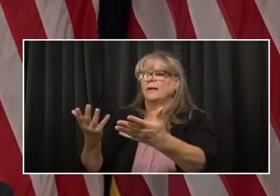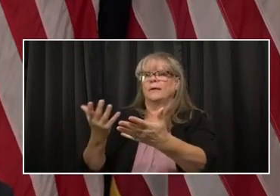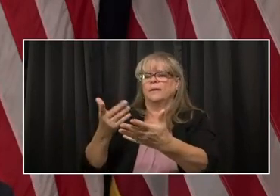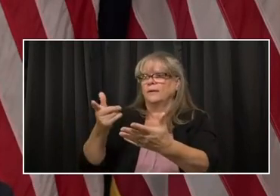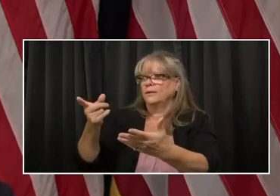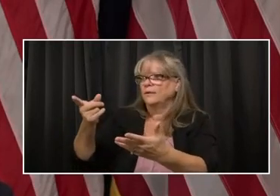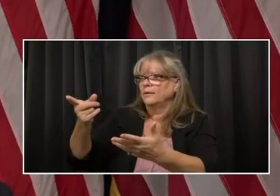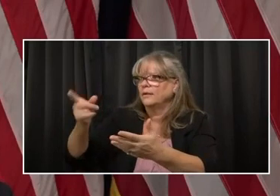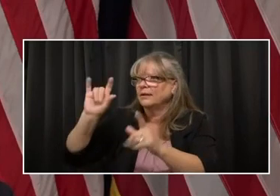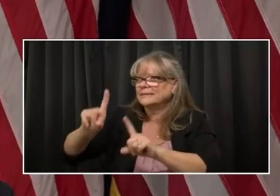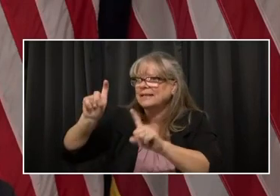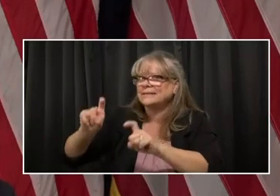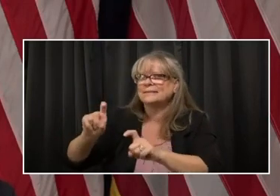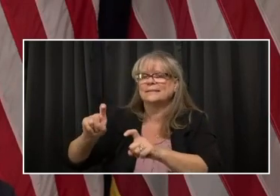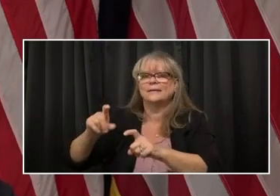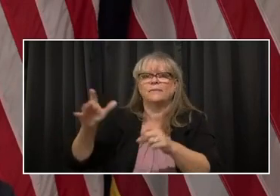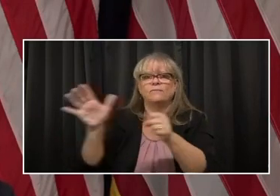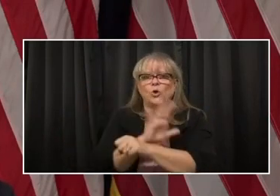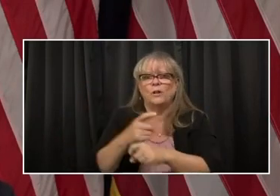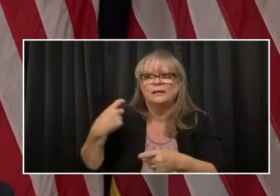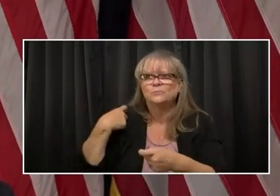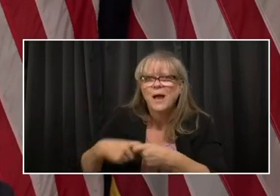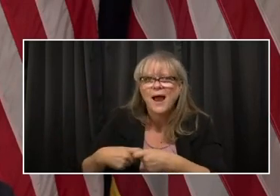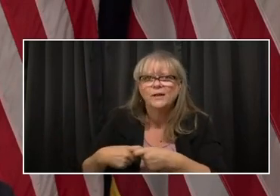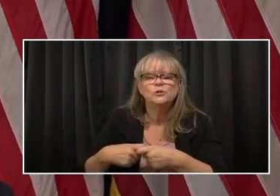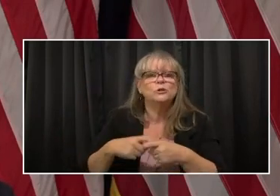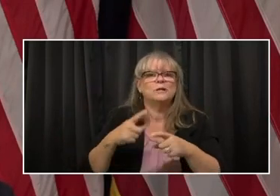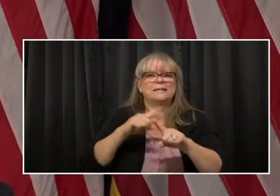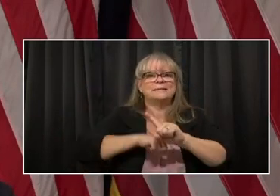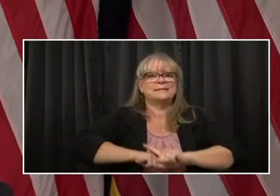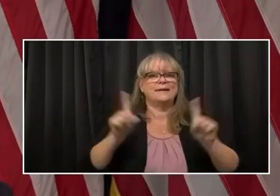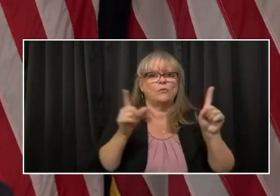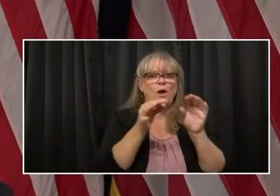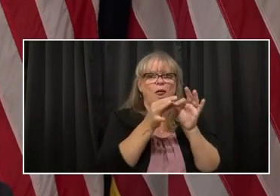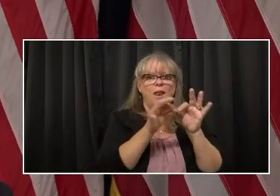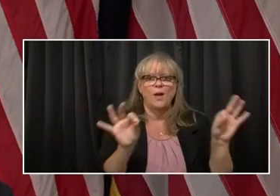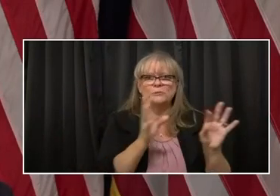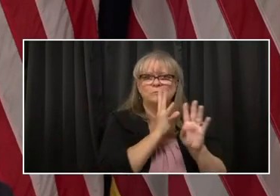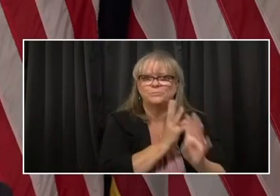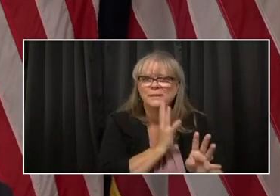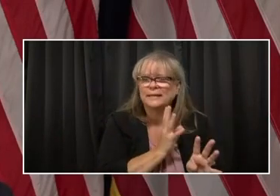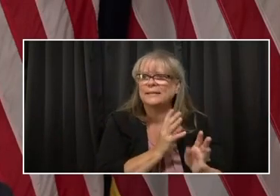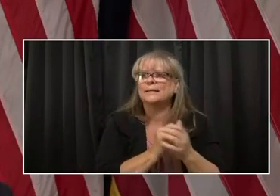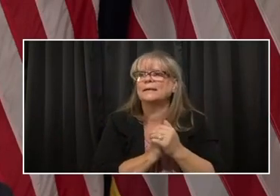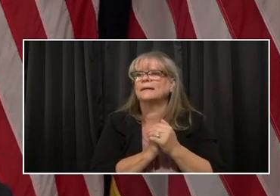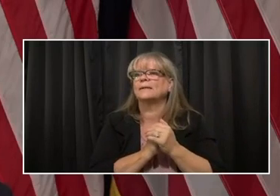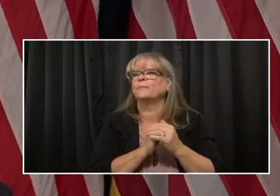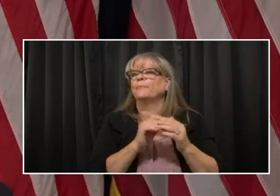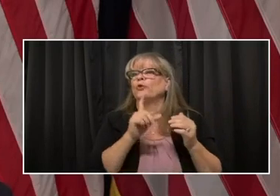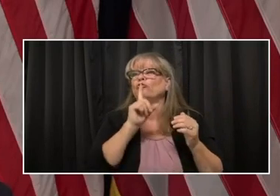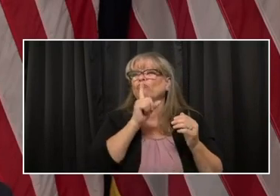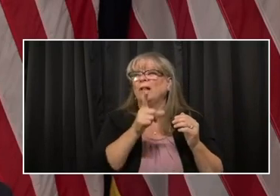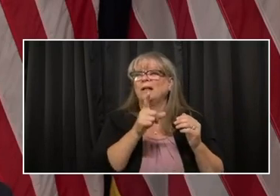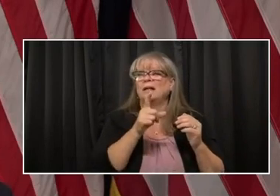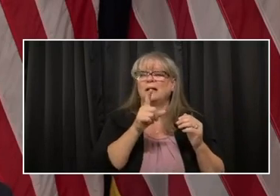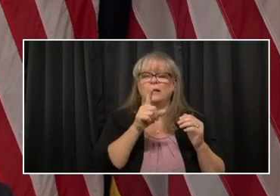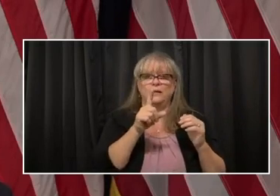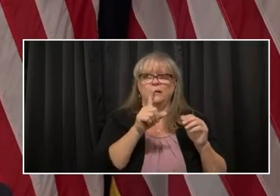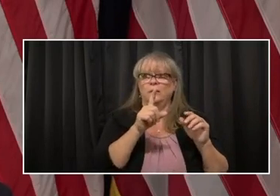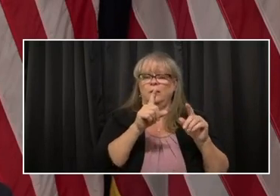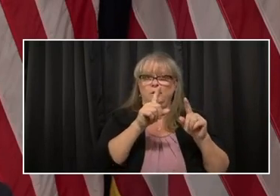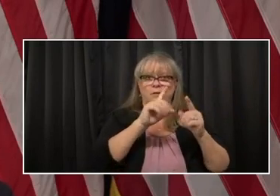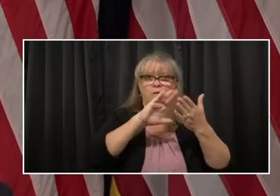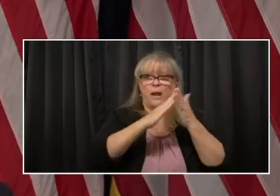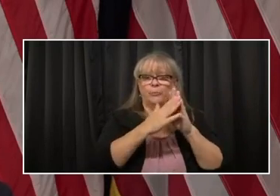translated into Hmong and Farsi. So really getting out the word to communities, so no matter what language you speak, this is a very quick, easy experience for you to